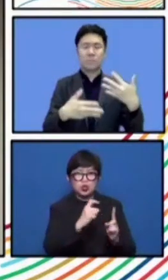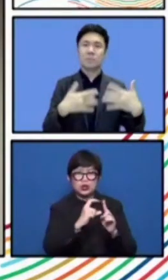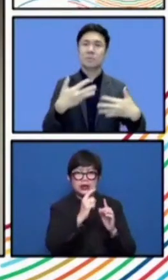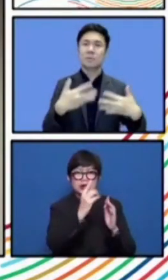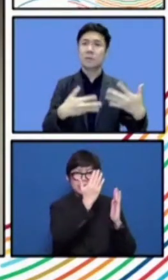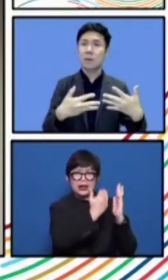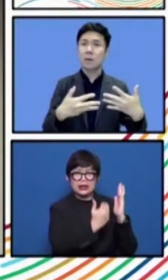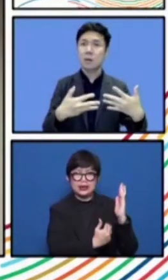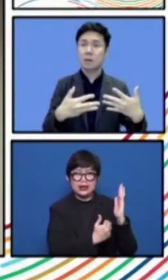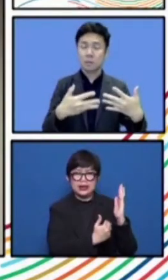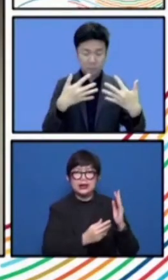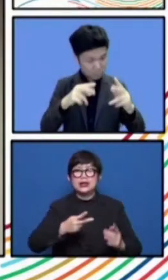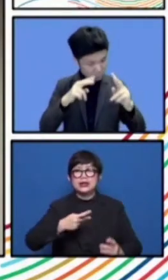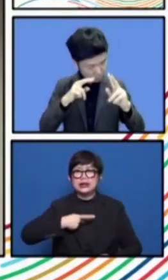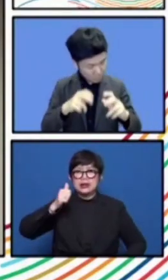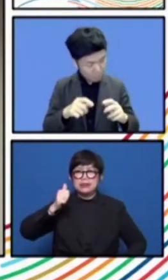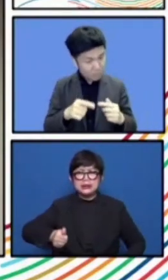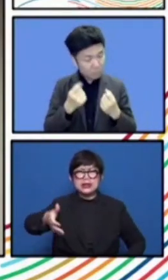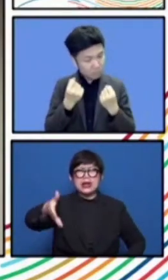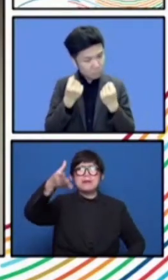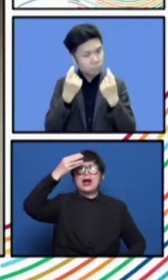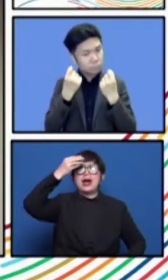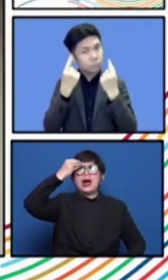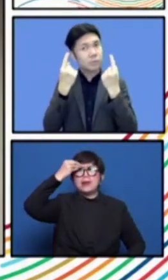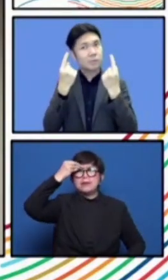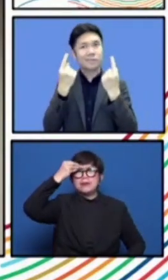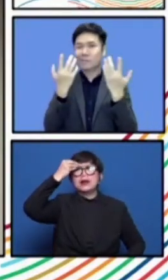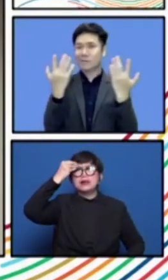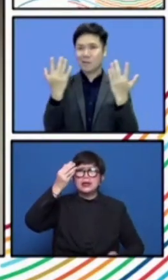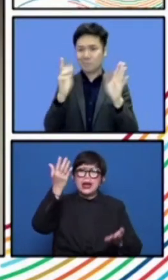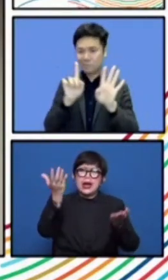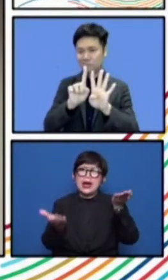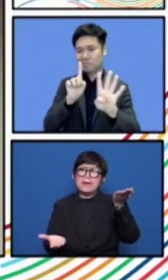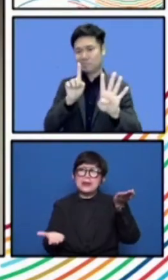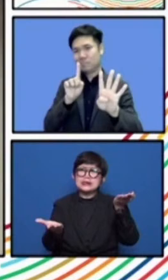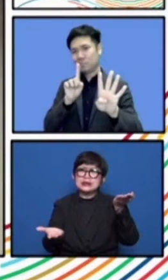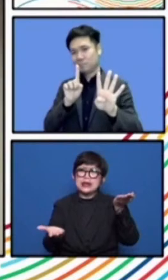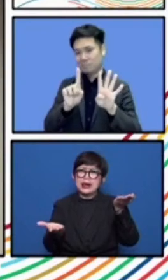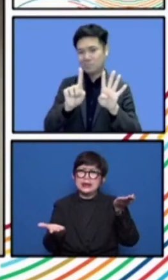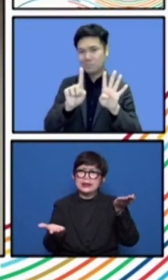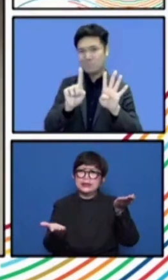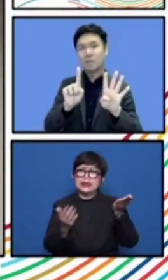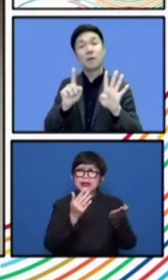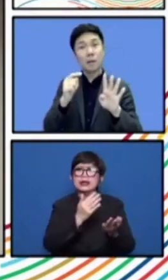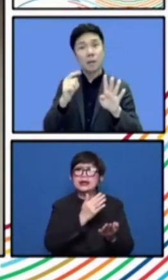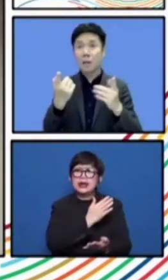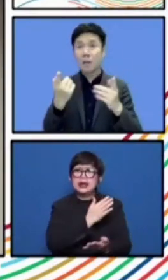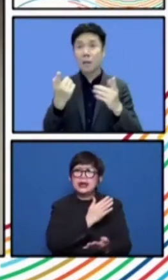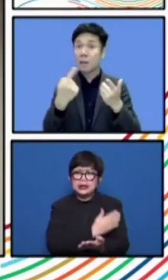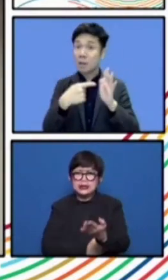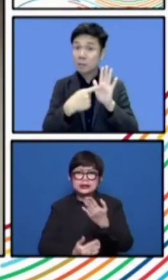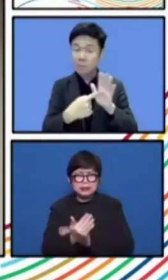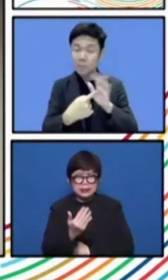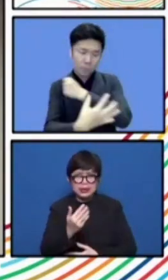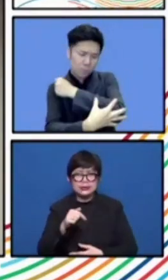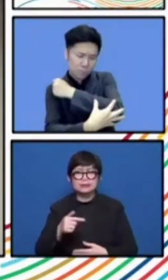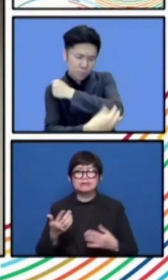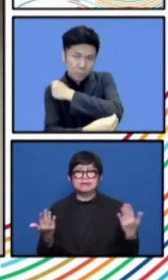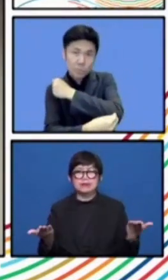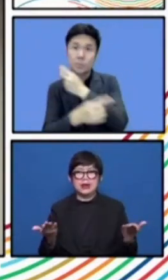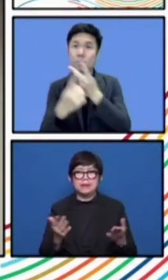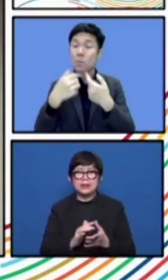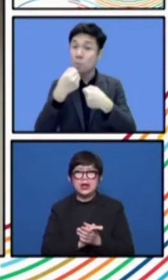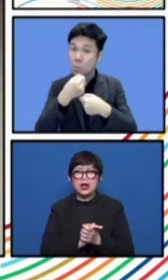what are the disability gaps you know what are the differences in poverty in in employment in education